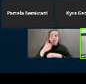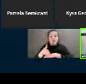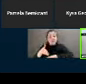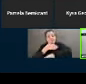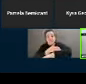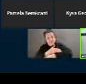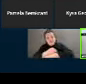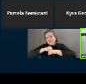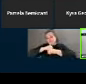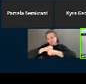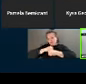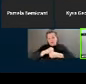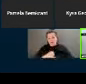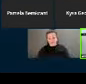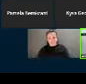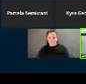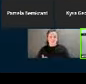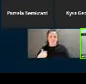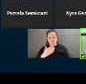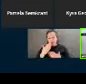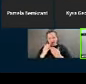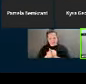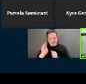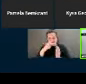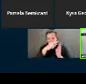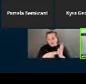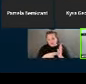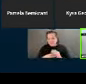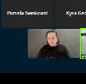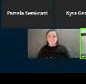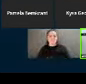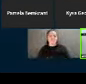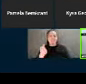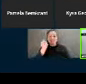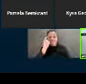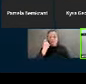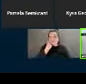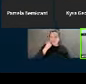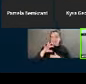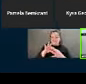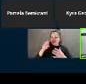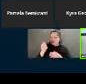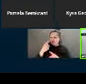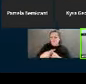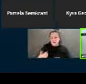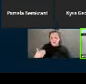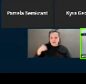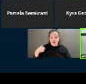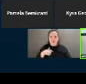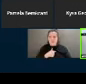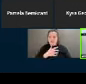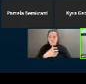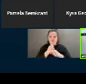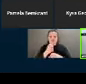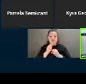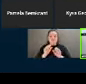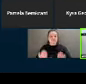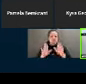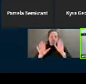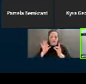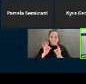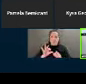encourage everyone to take a look at it. Since its release just a few months ago, we've received great feedback, and it's garnered a lot of